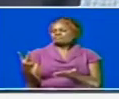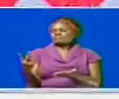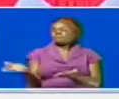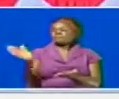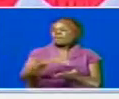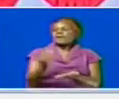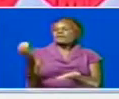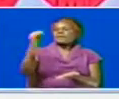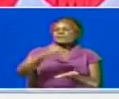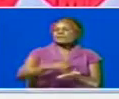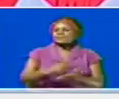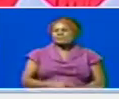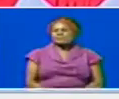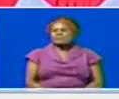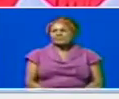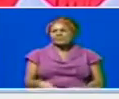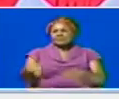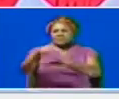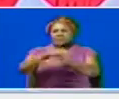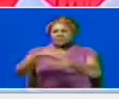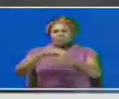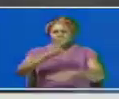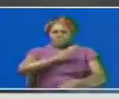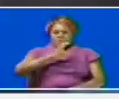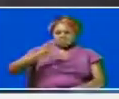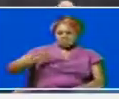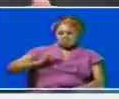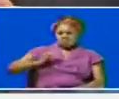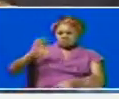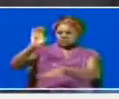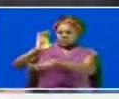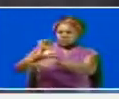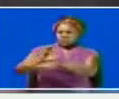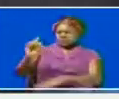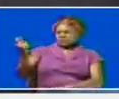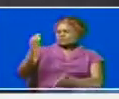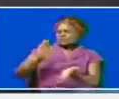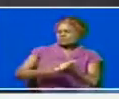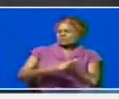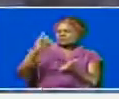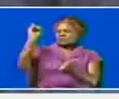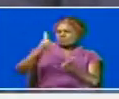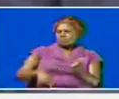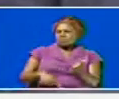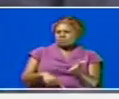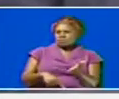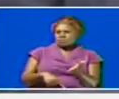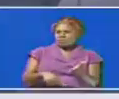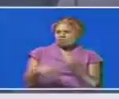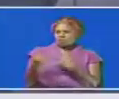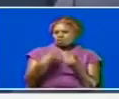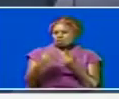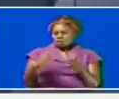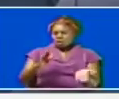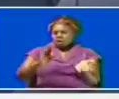resurfaced. And the National Council of Churches of Kenya has suggested an entry point to the talks.